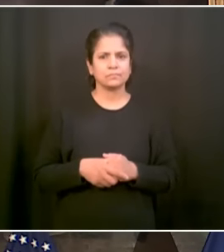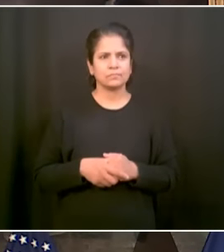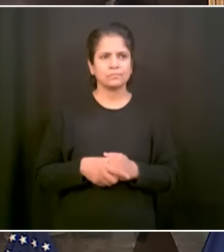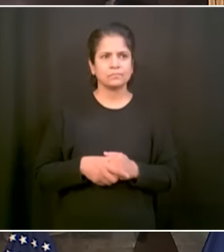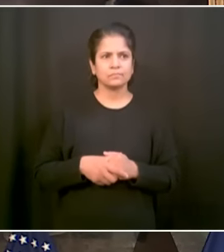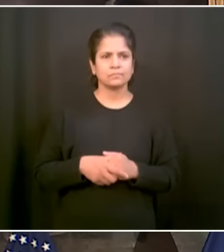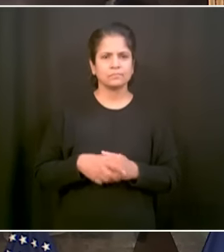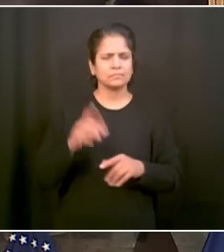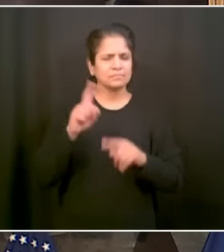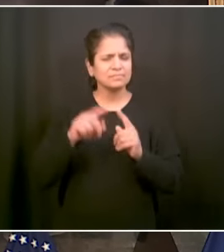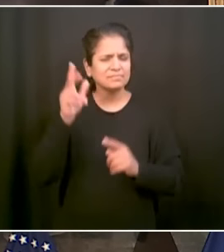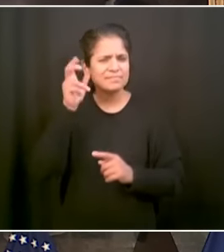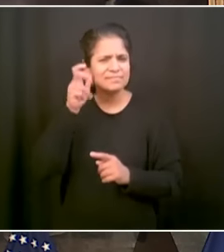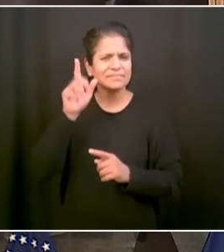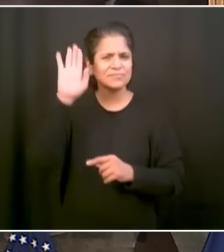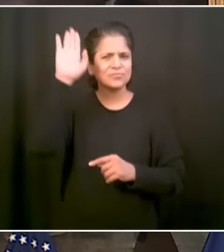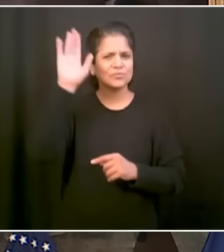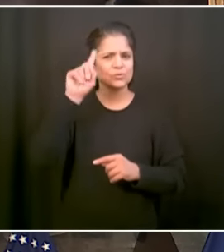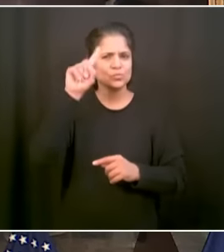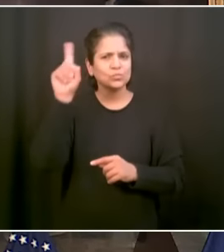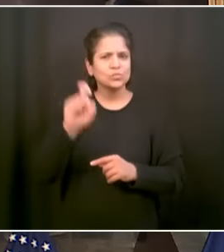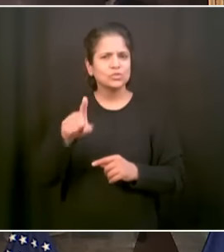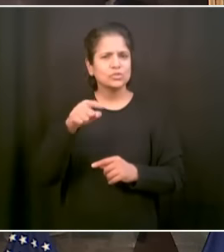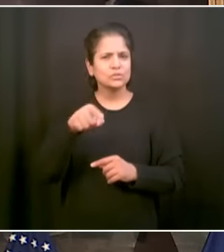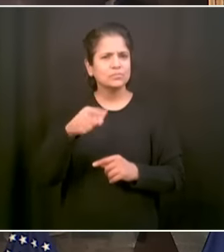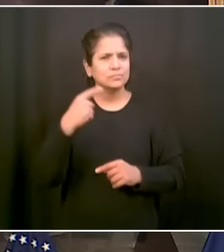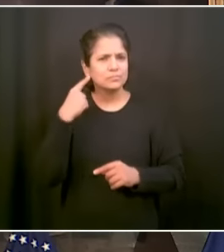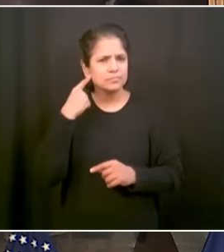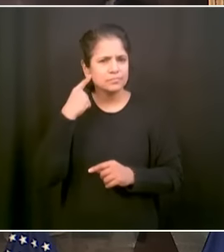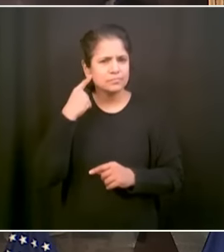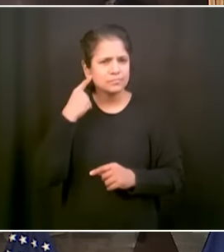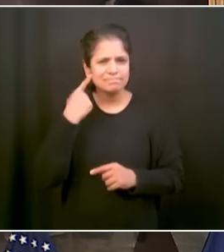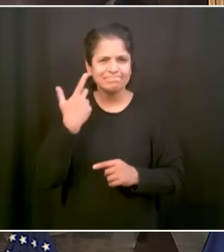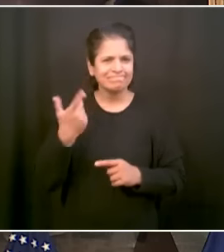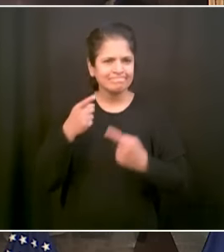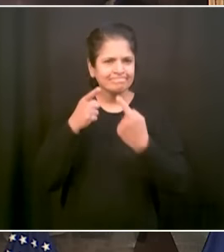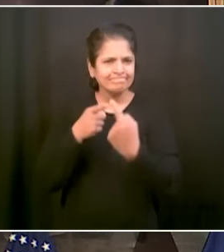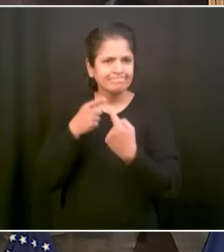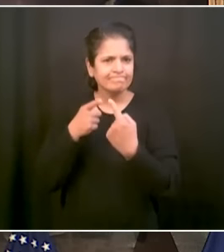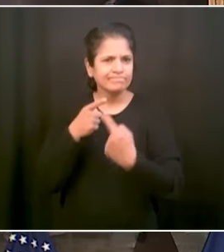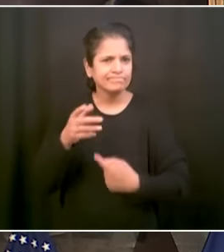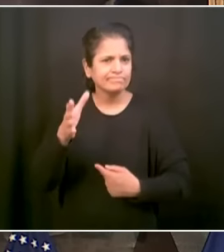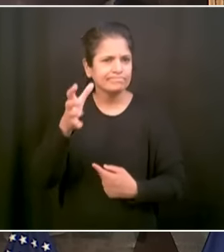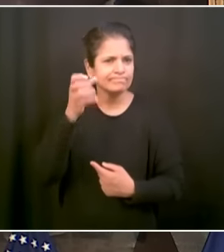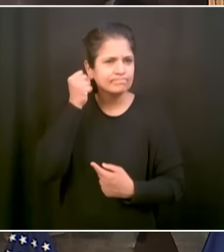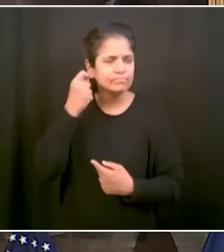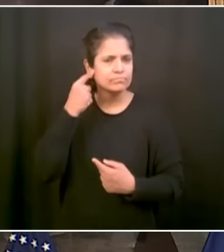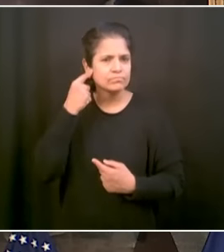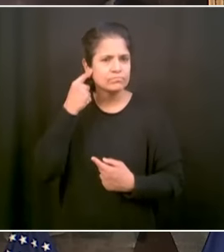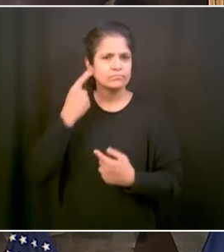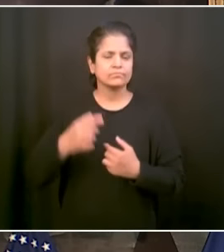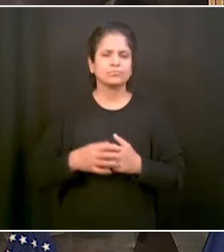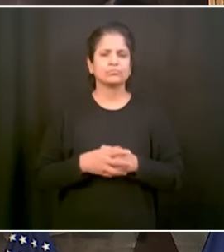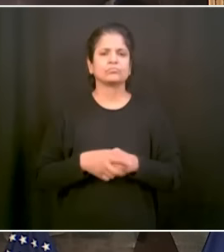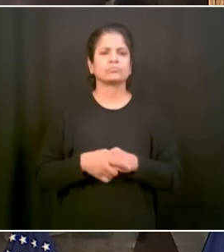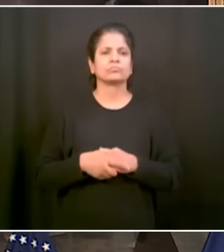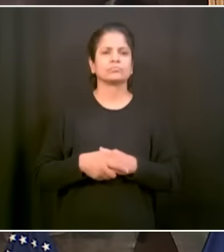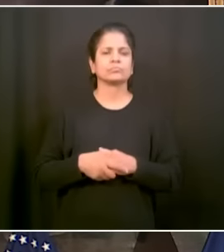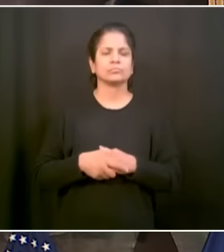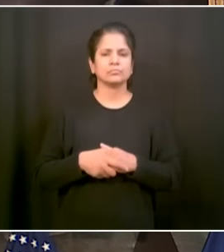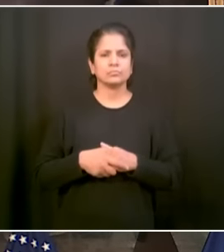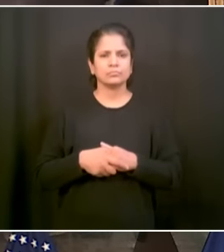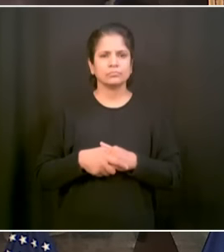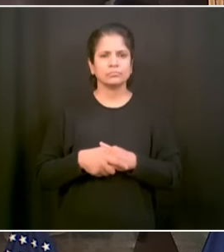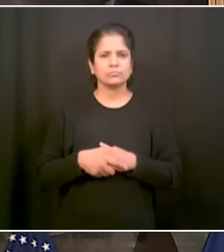help poorer people in Buffalo and Rochester outside of the New York City region. That's the state's progressive tax system. Are